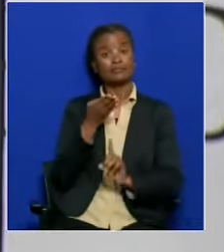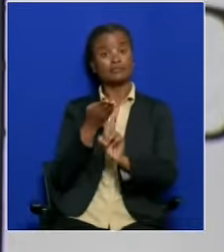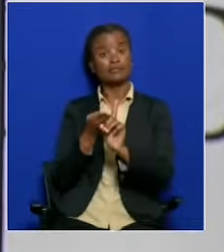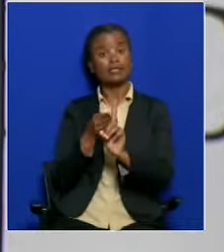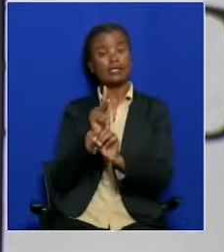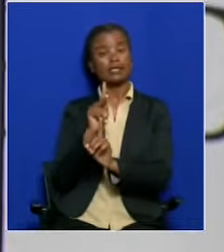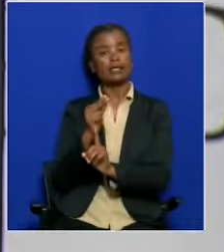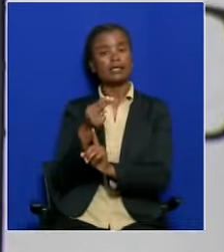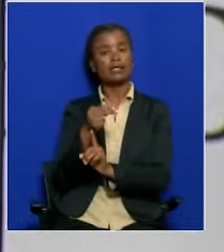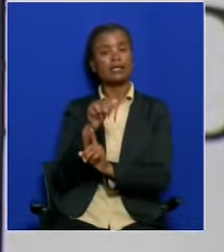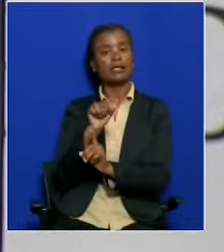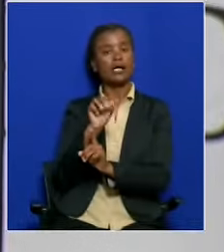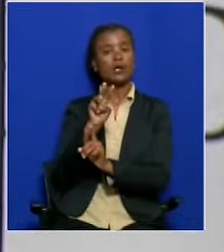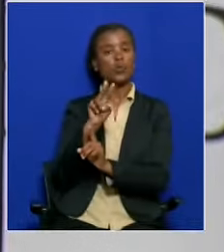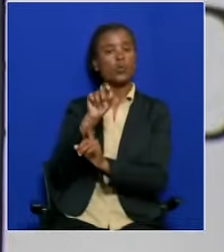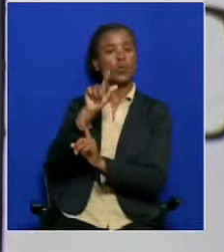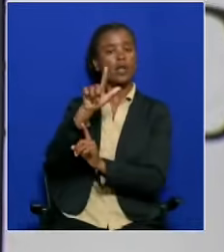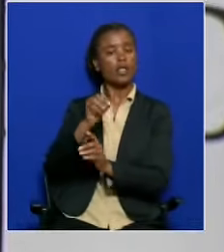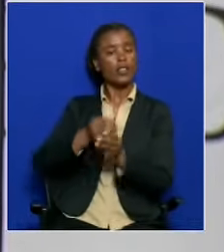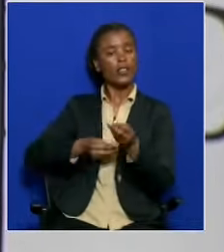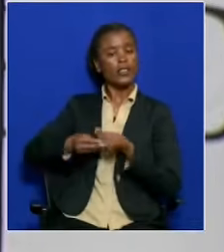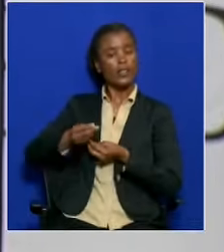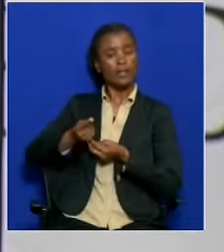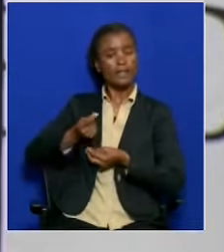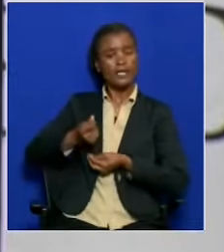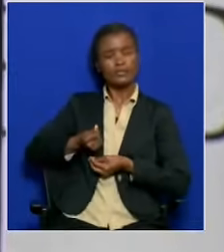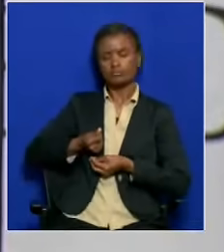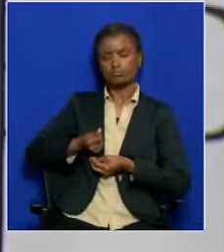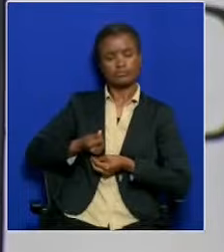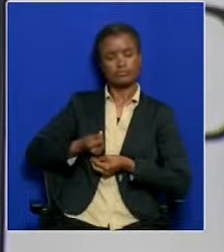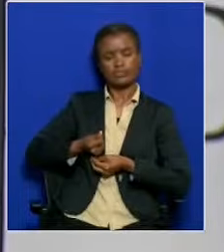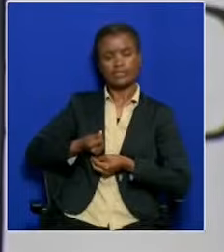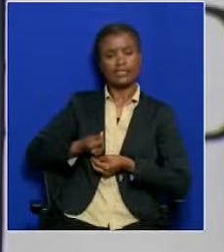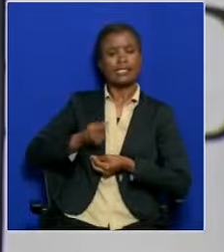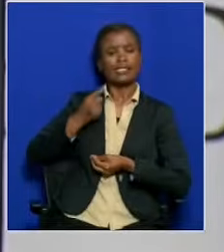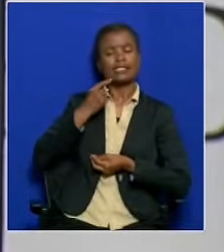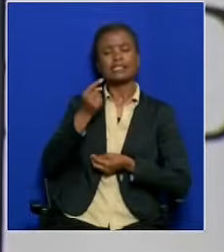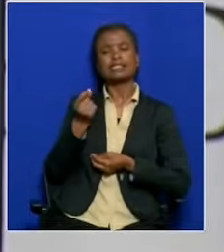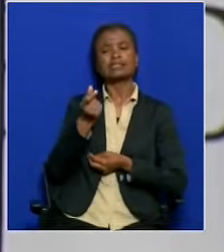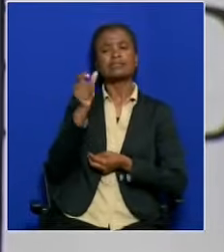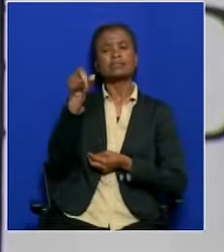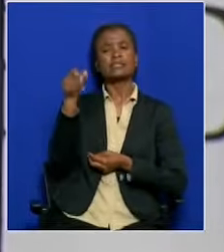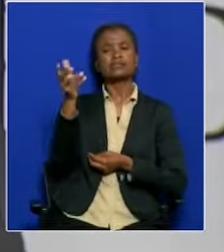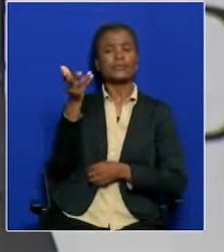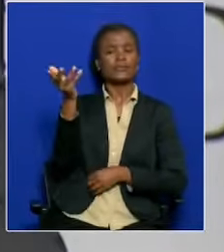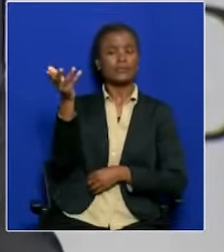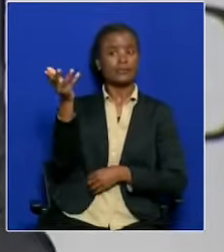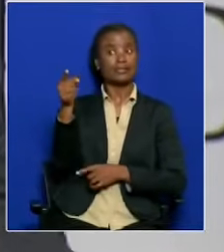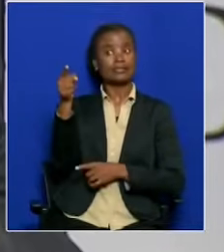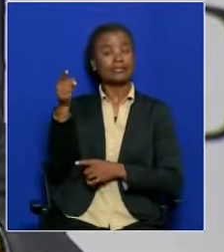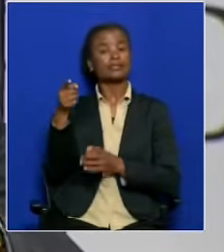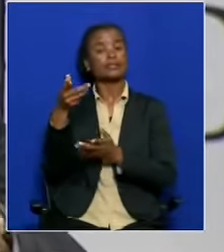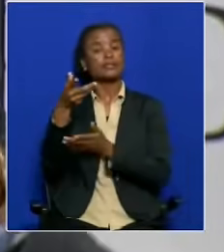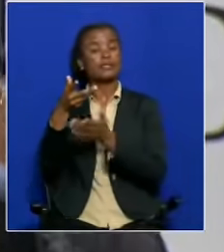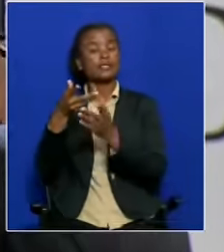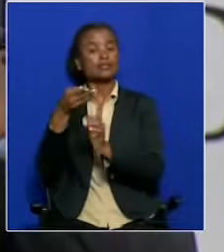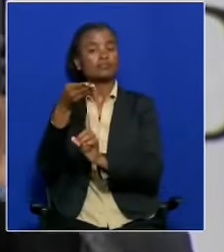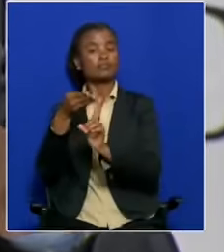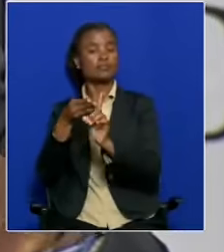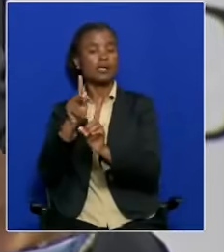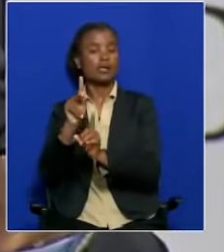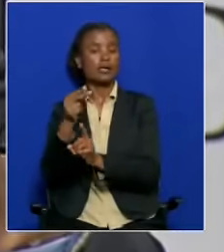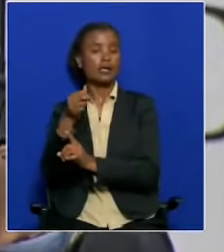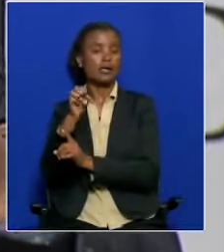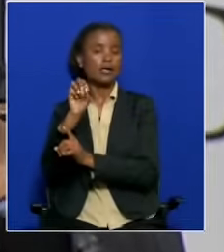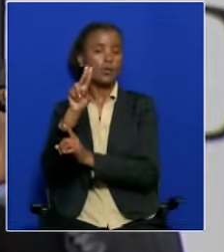money. Somebody who there purporting to be speaking to Kahula is the one who was